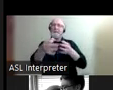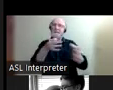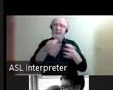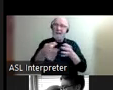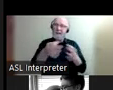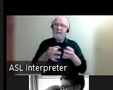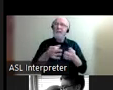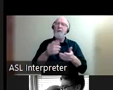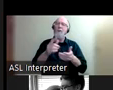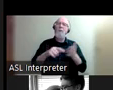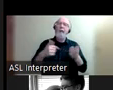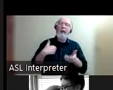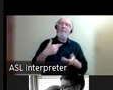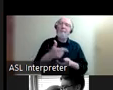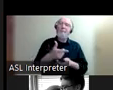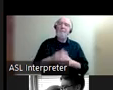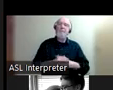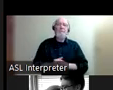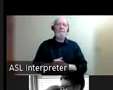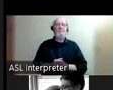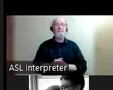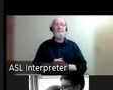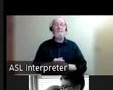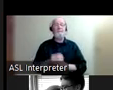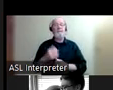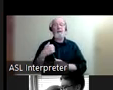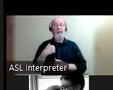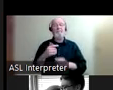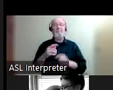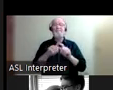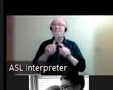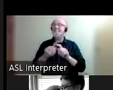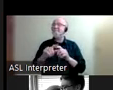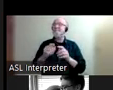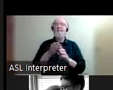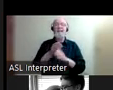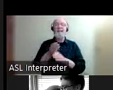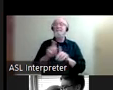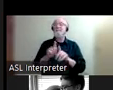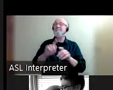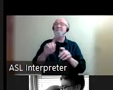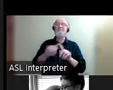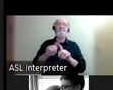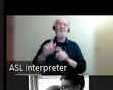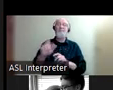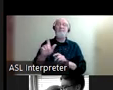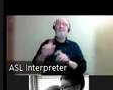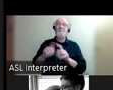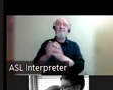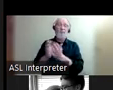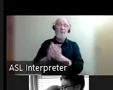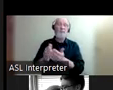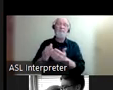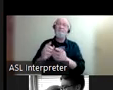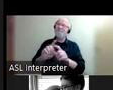of our resources. We have theme ones, which, you know, feature our library materials. And we also